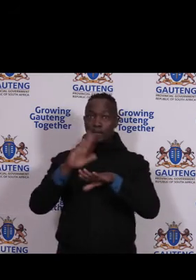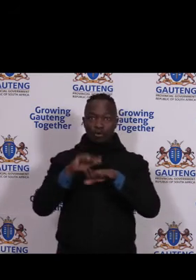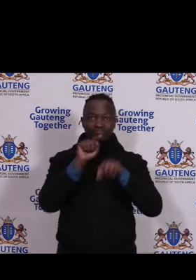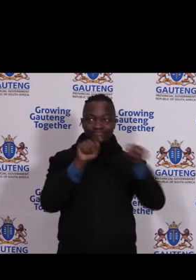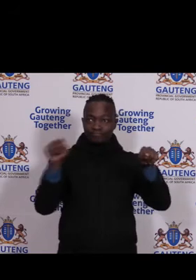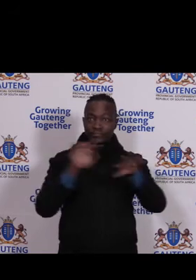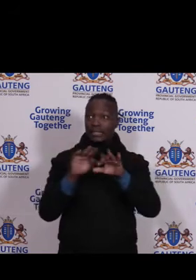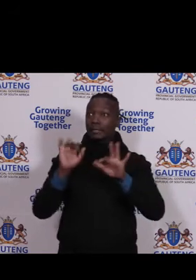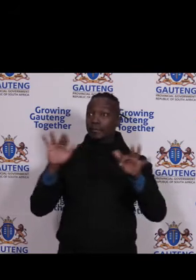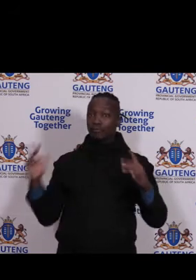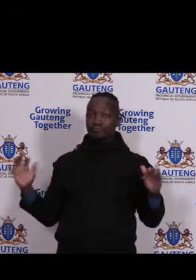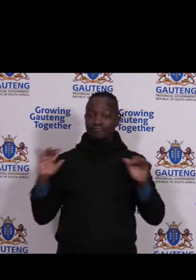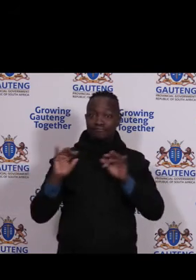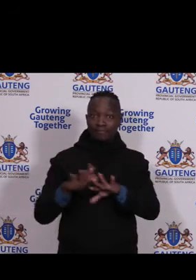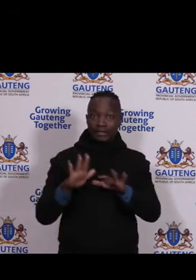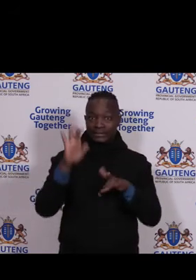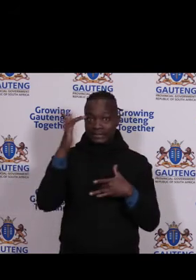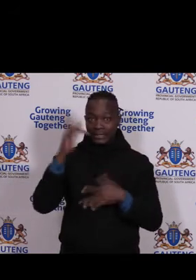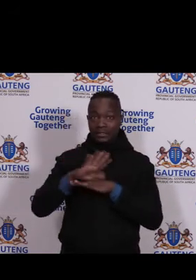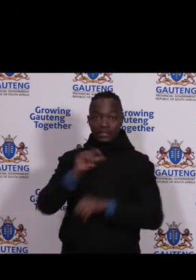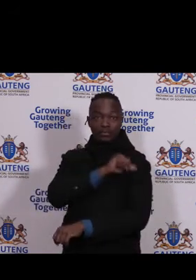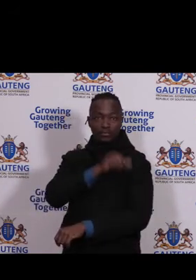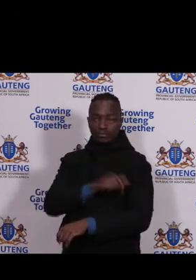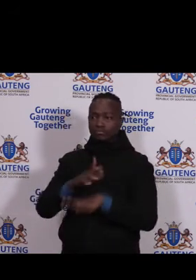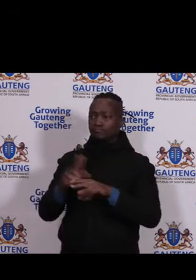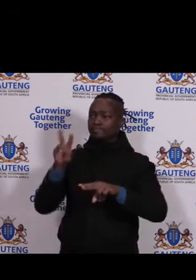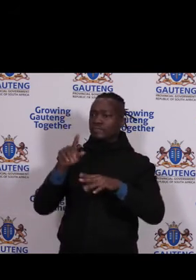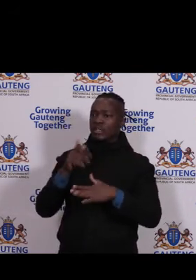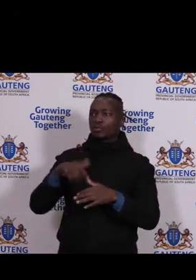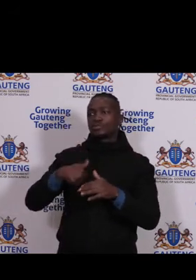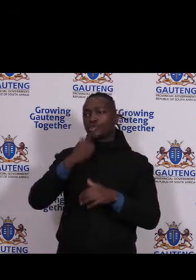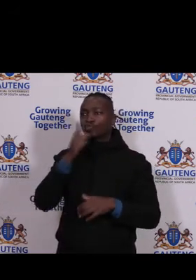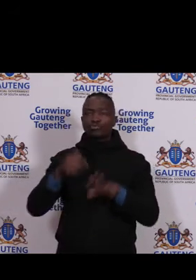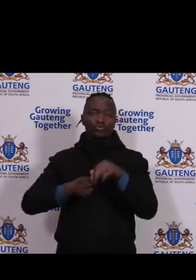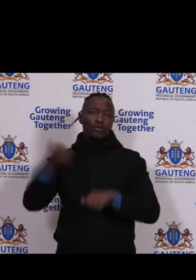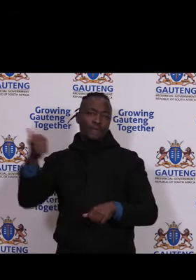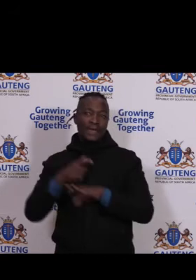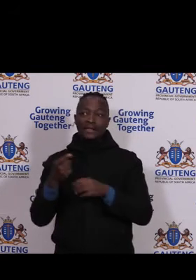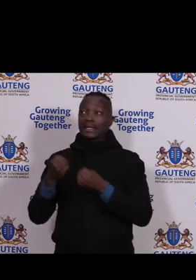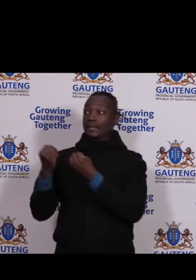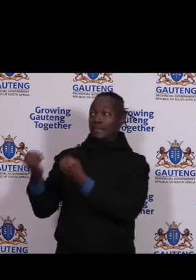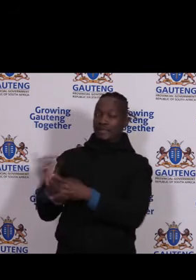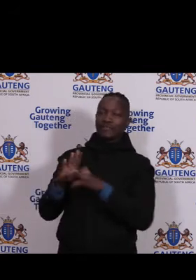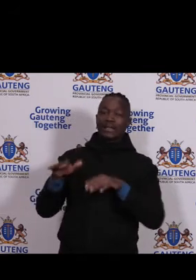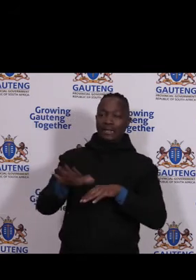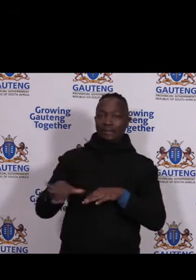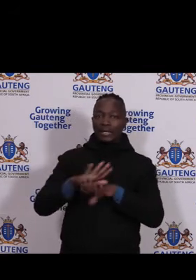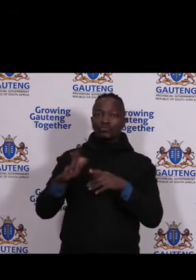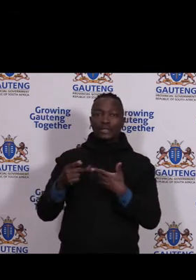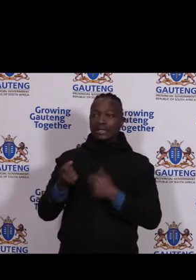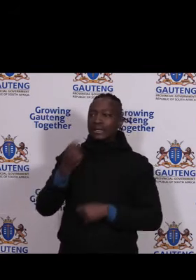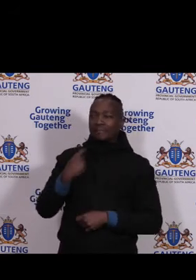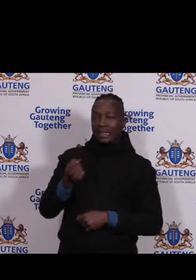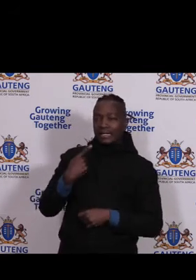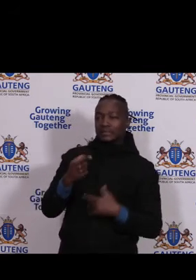the patients that are arriving in hospitals are not turned away. They actually get a place where they can receive treatment in the